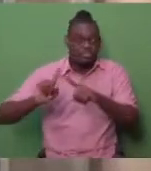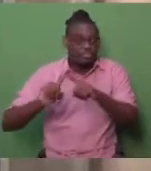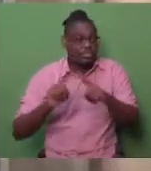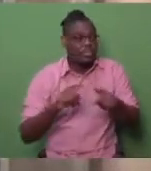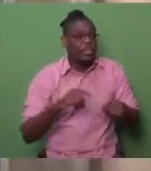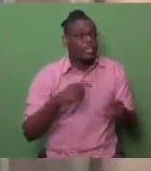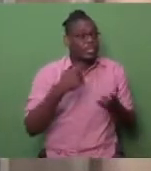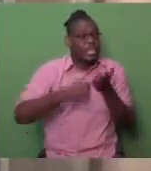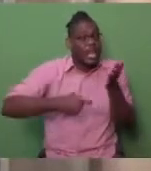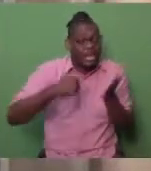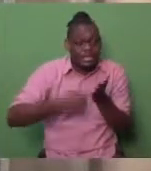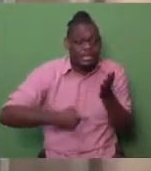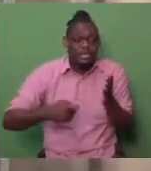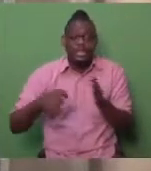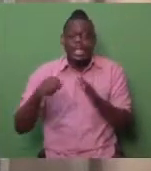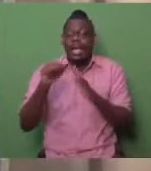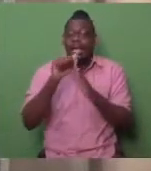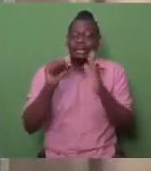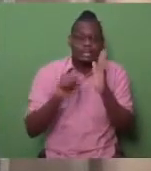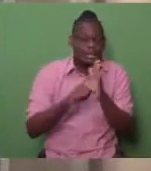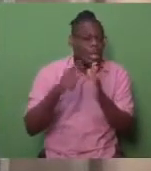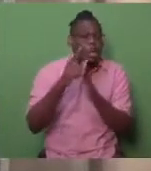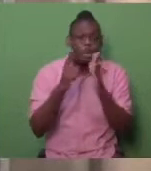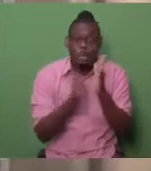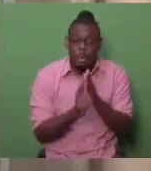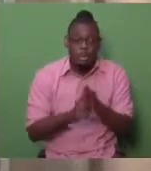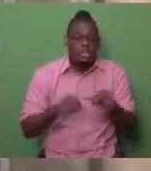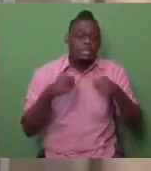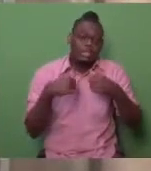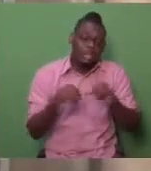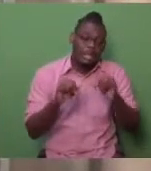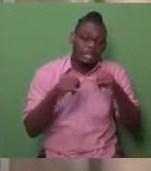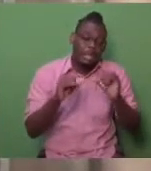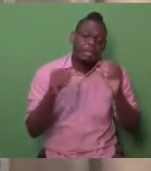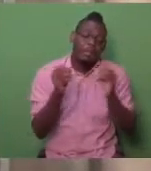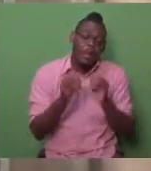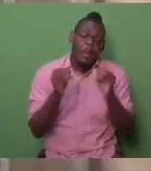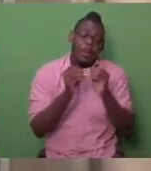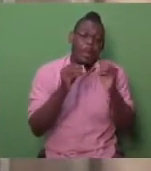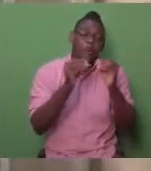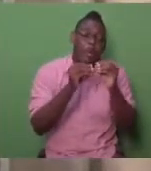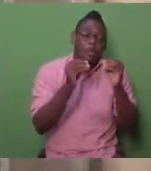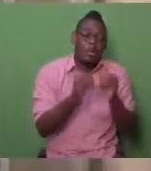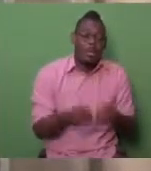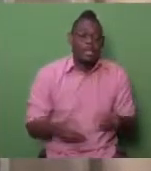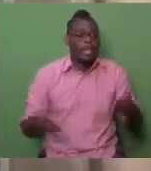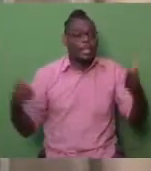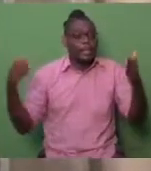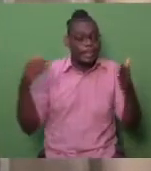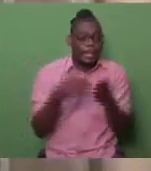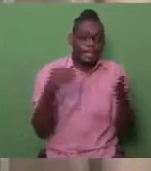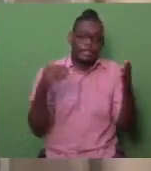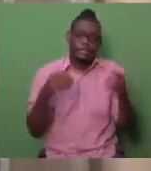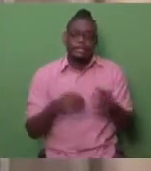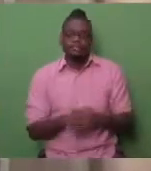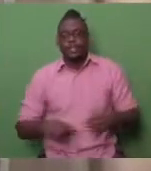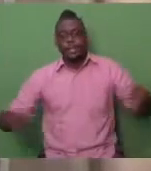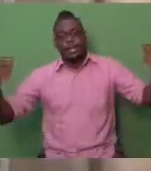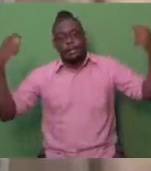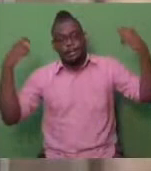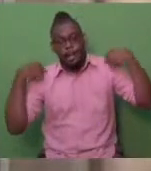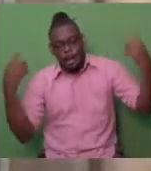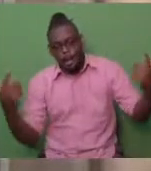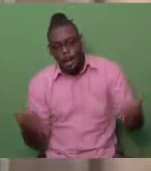on and on. The Interception of Communications Act. The Anti-Gang Amendment Act. Gutting those out, taking out the special majority. And that